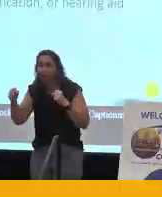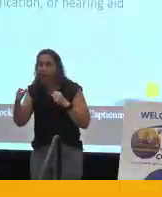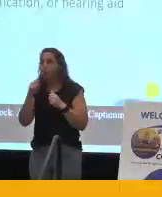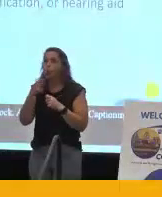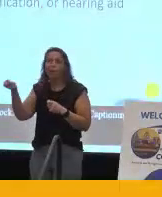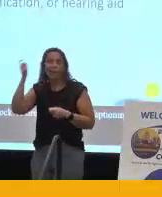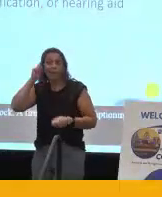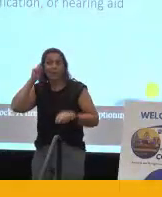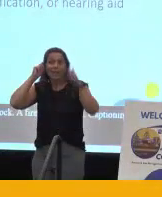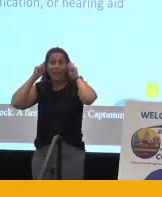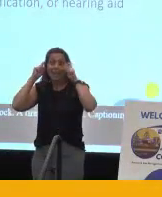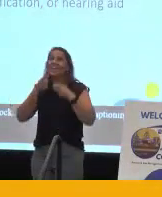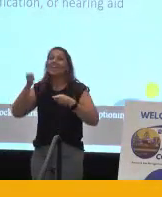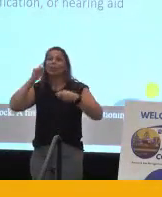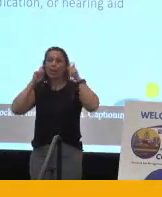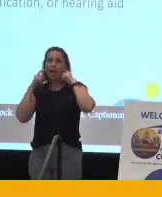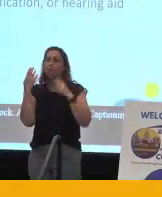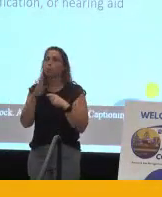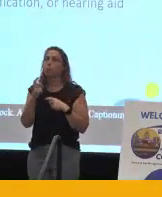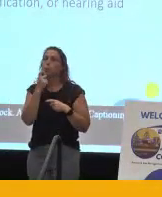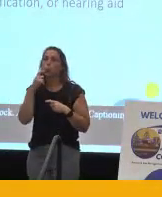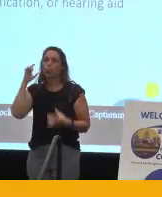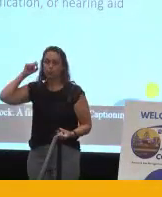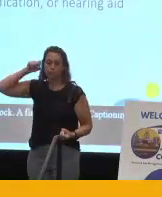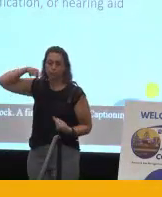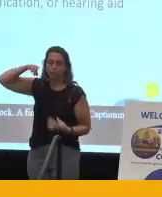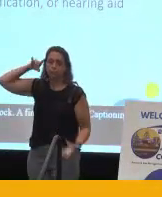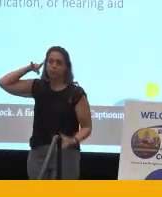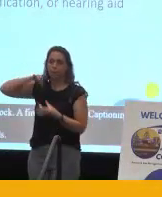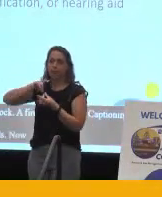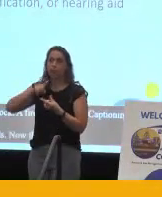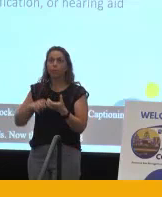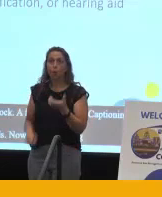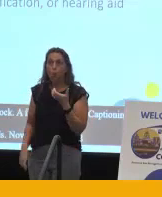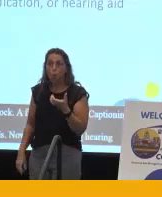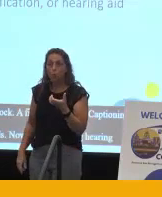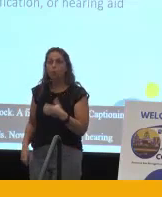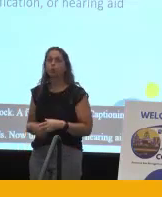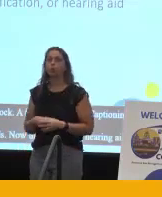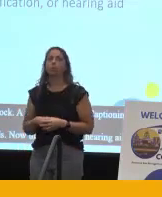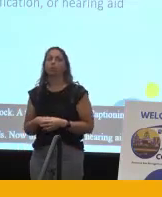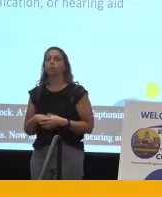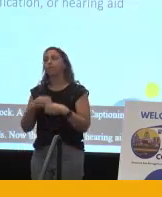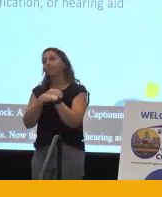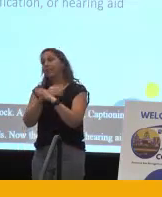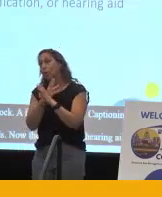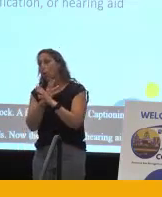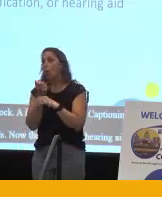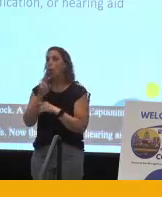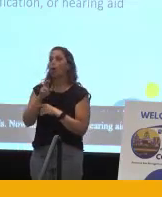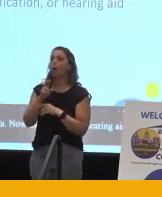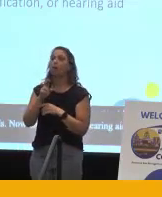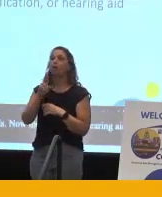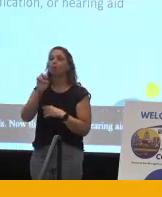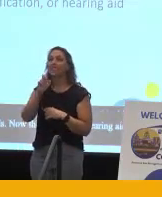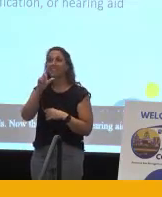Now they're making hearing aids with Bluetooth capability that will automatically connect to a phone. video conferencing or relay